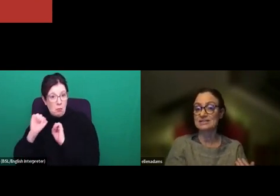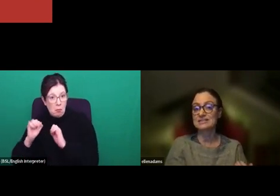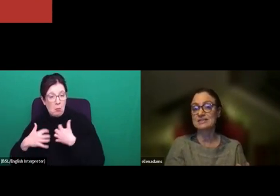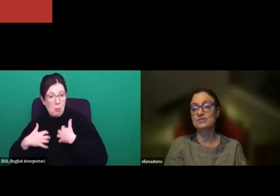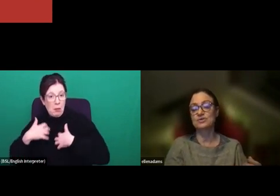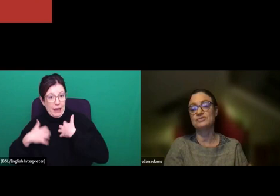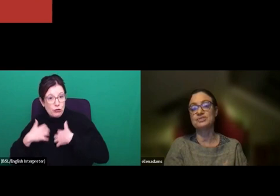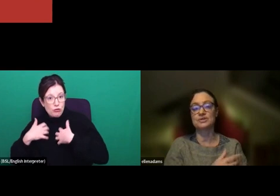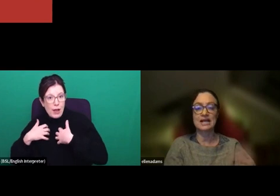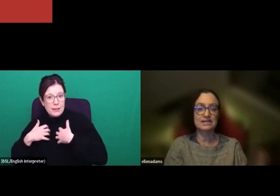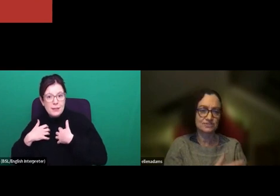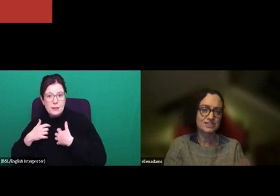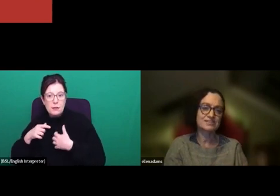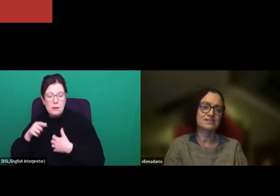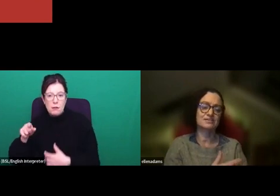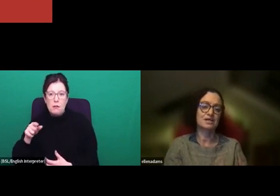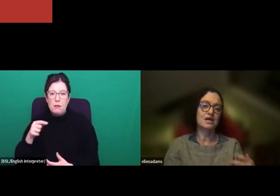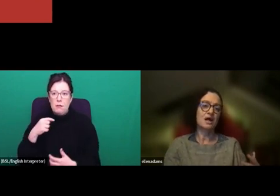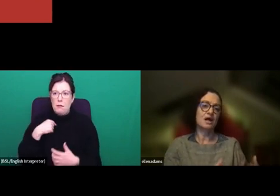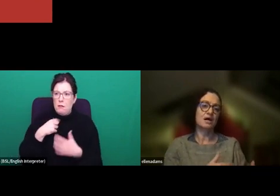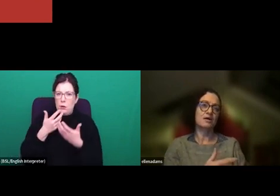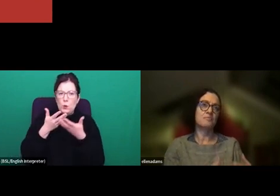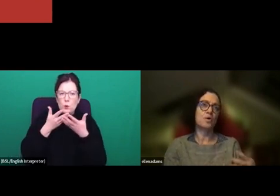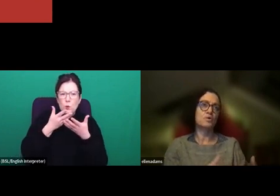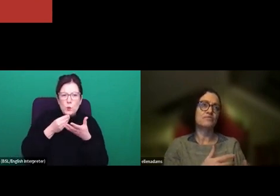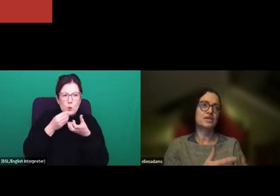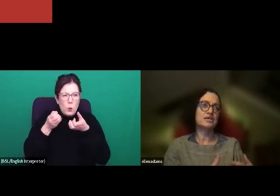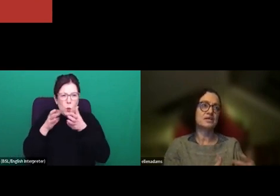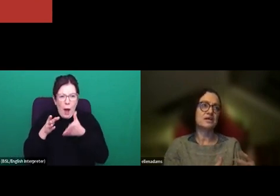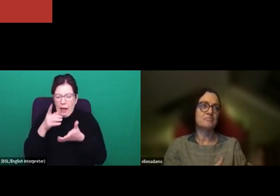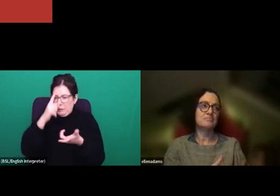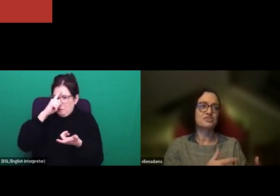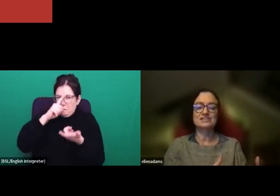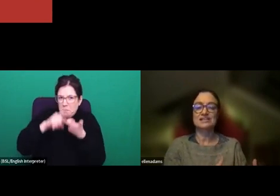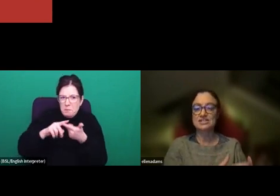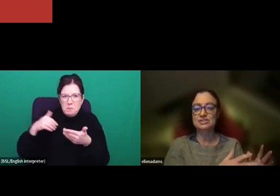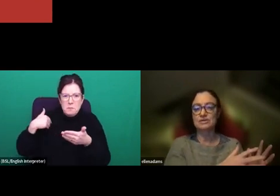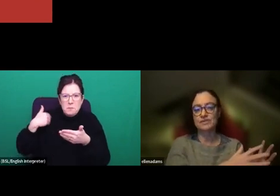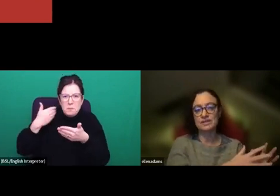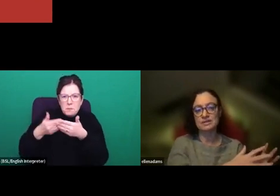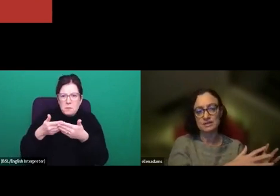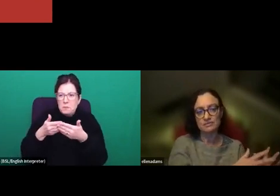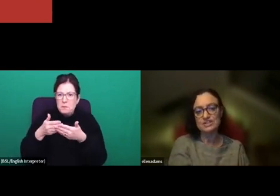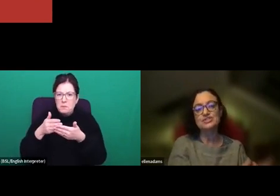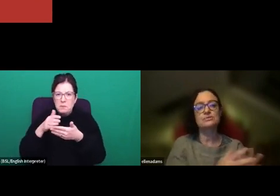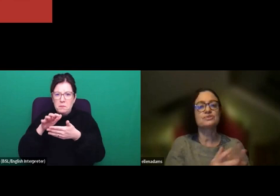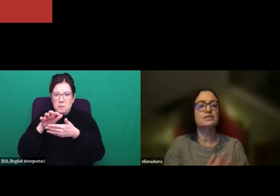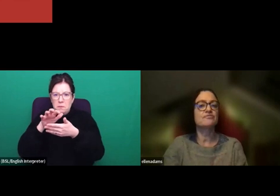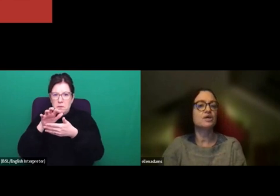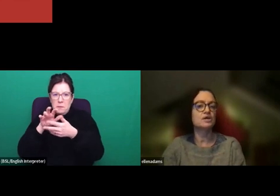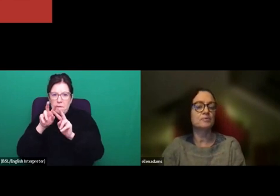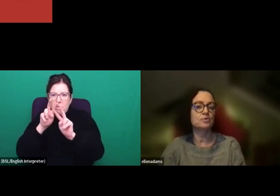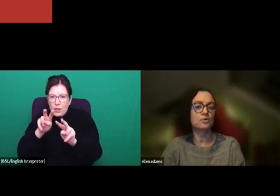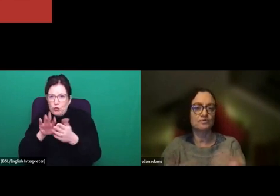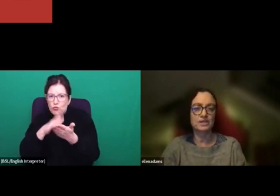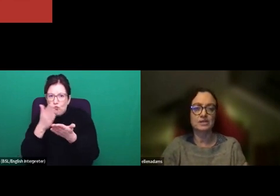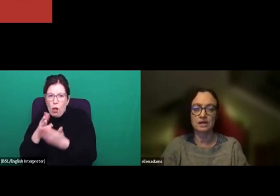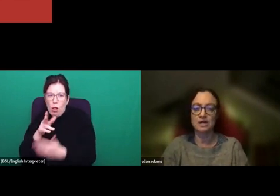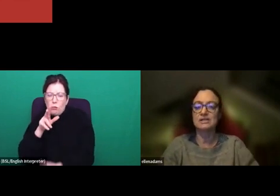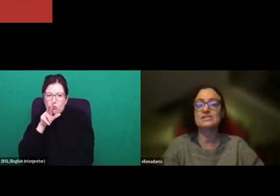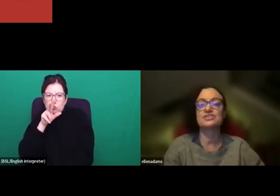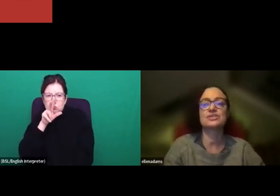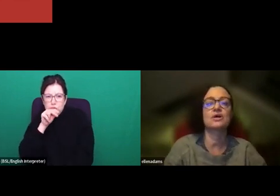you're a classicist and you're used to ekphrasis and all of the translation of the visual to the verbal, all